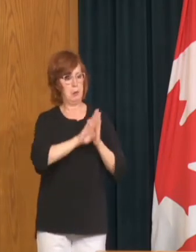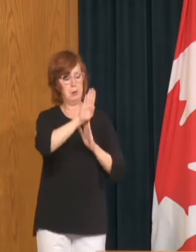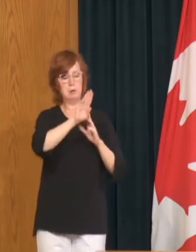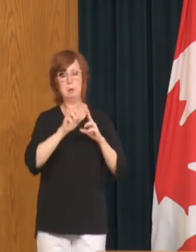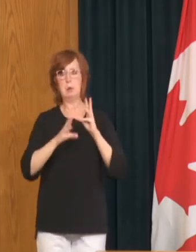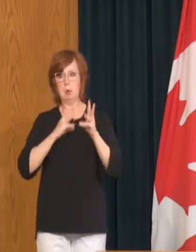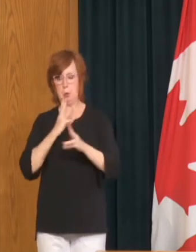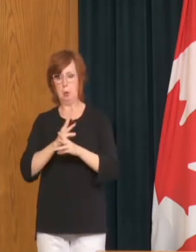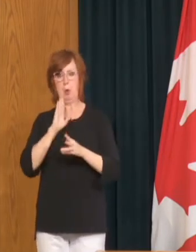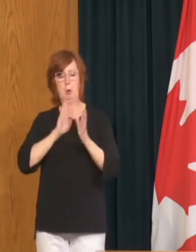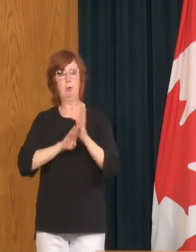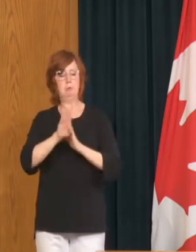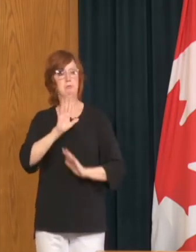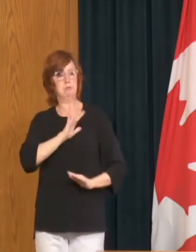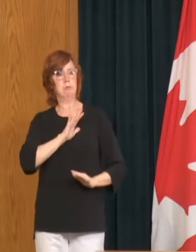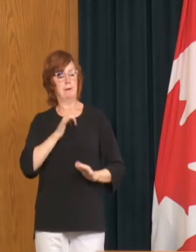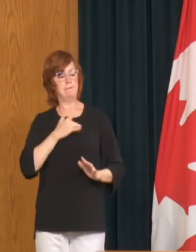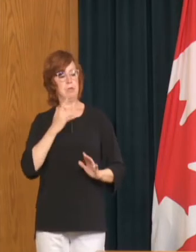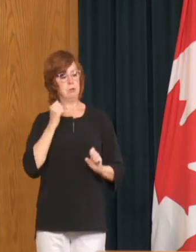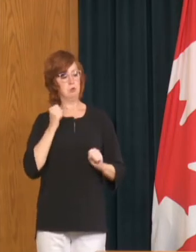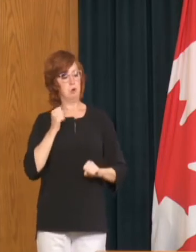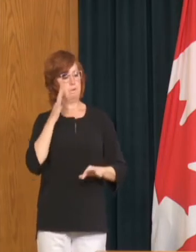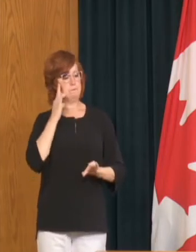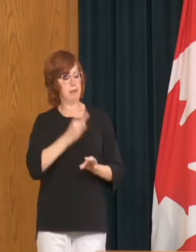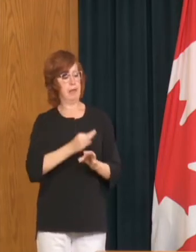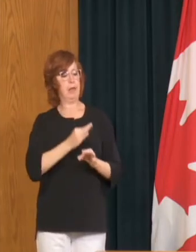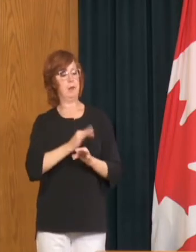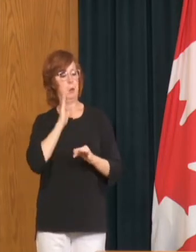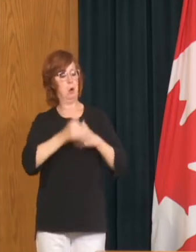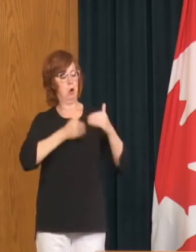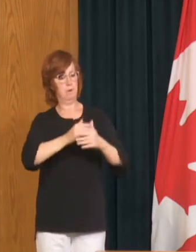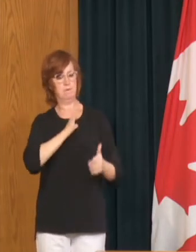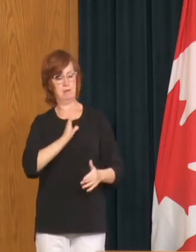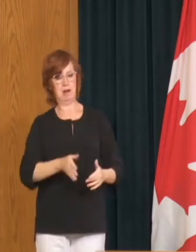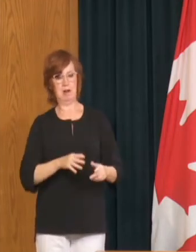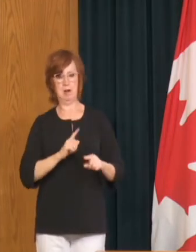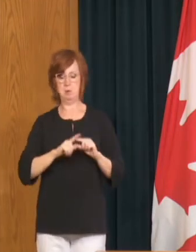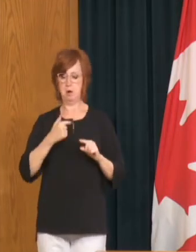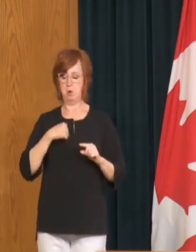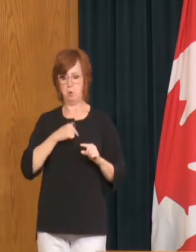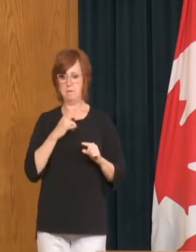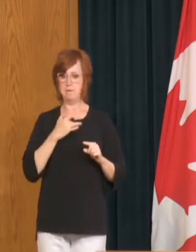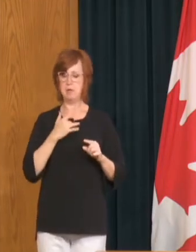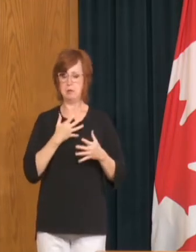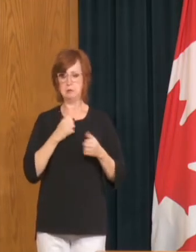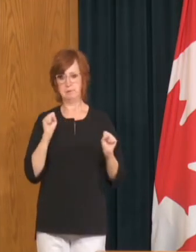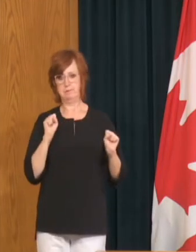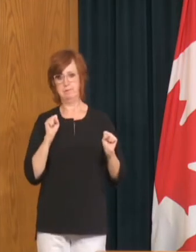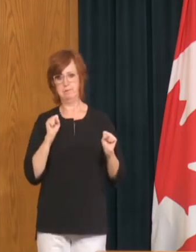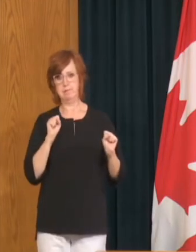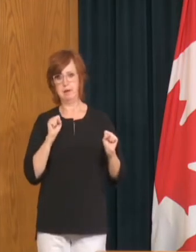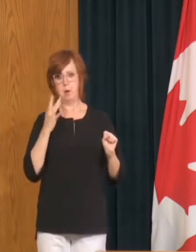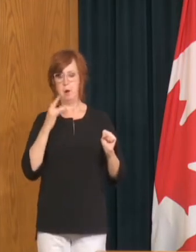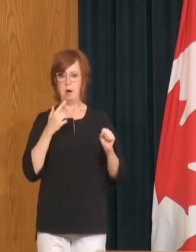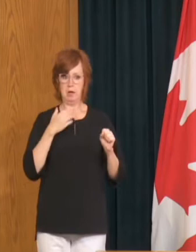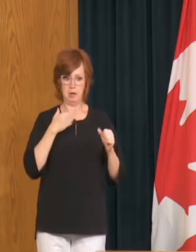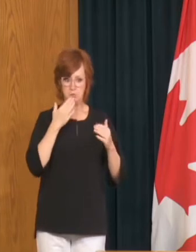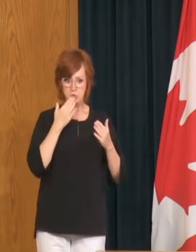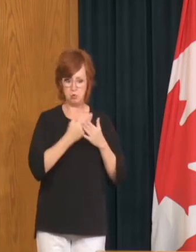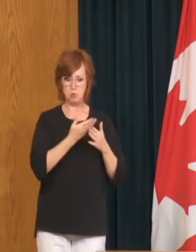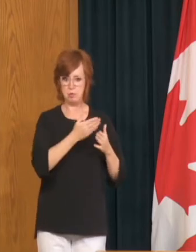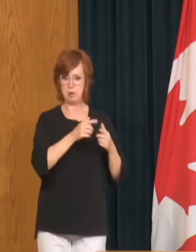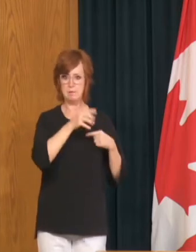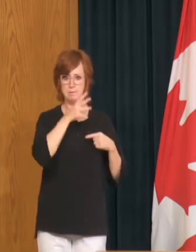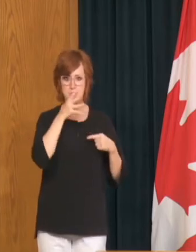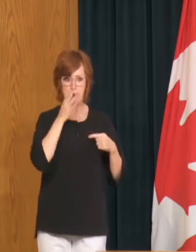we have faith that Saskatchewan can participate in a great way of that because of the products that we have. We don't feel that there is going to